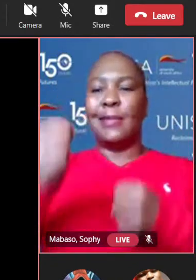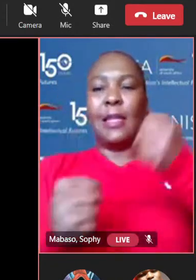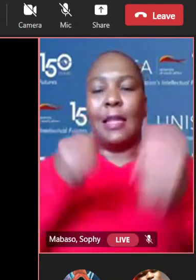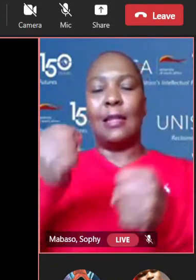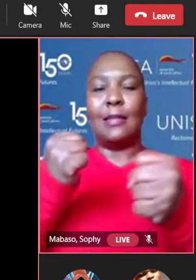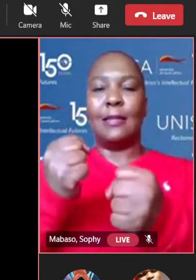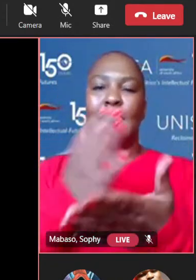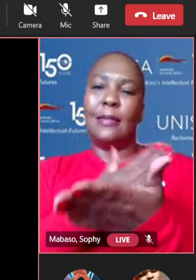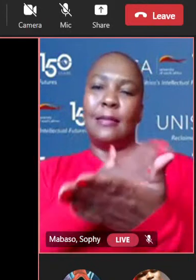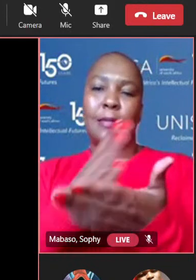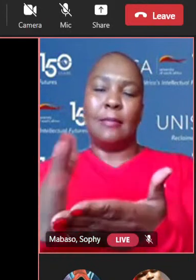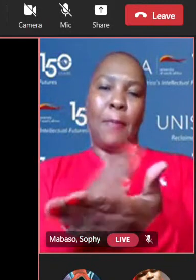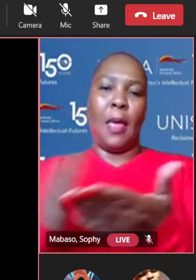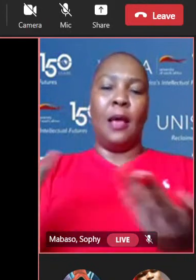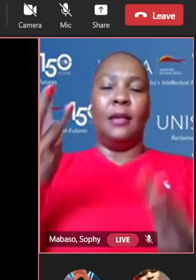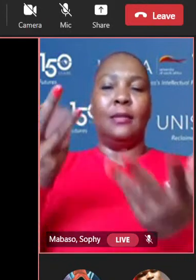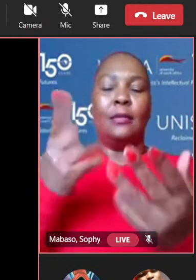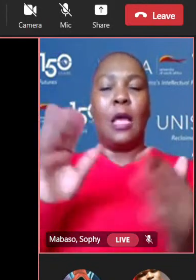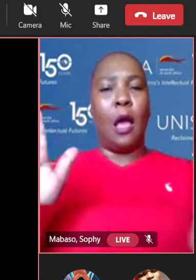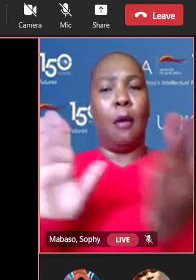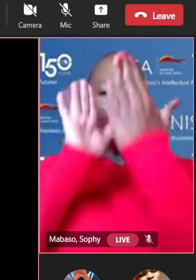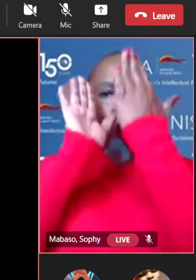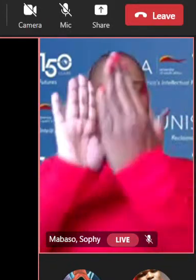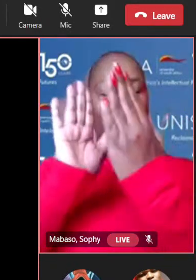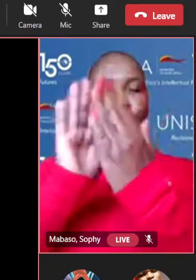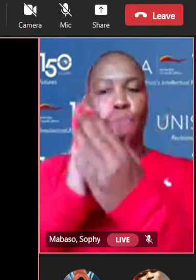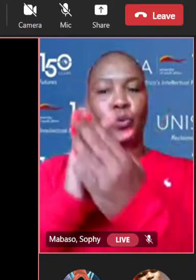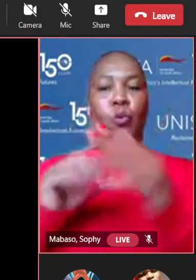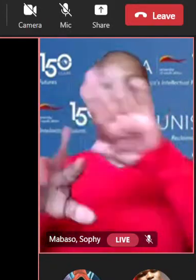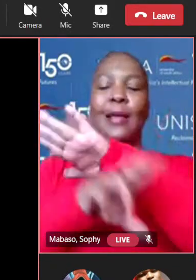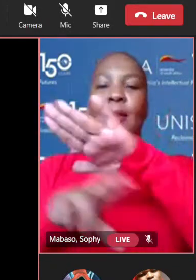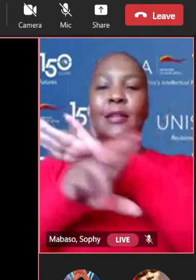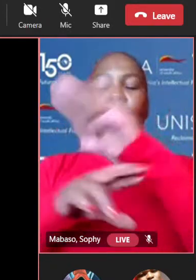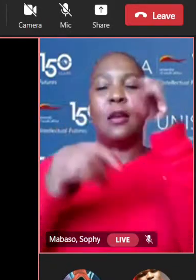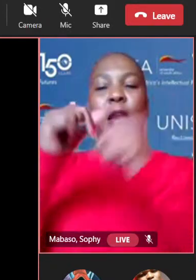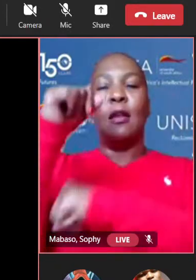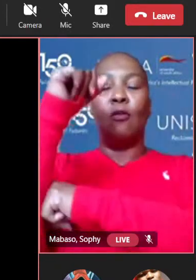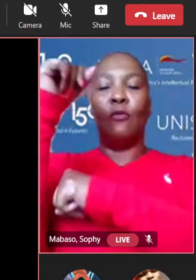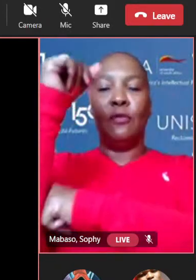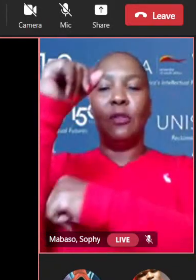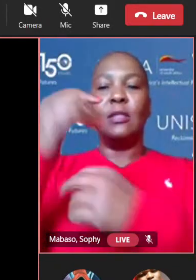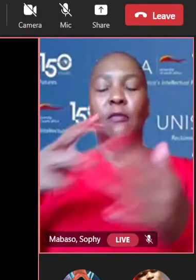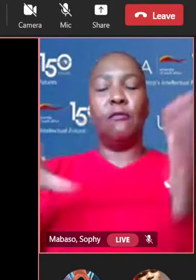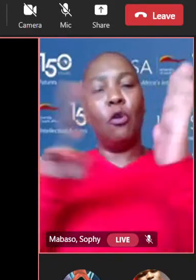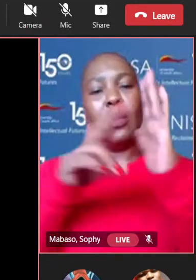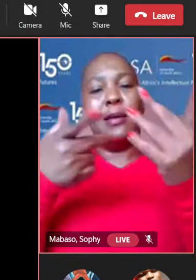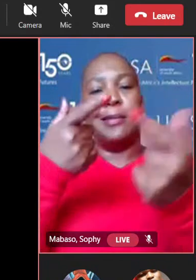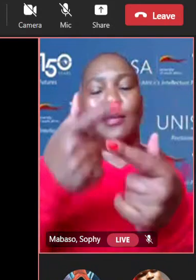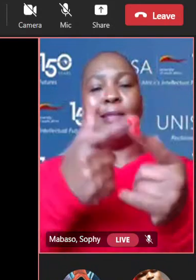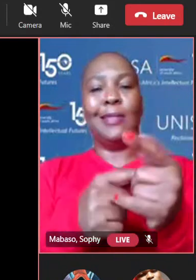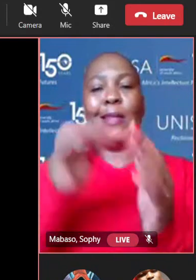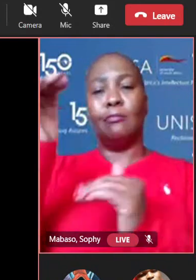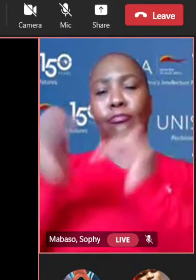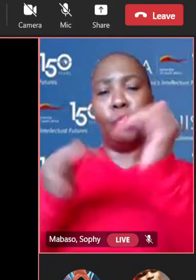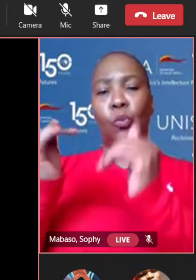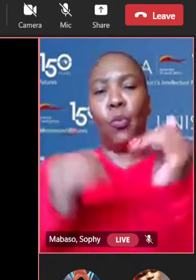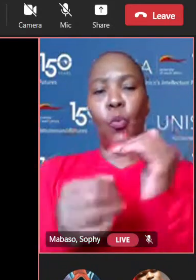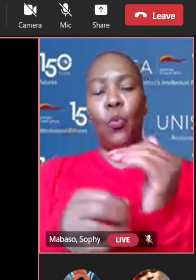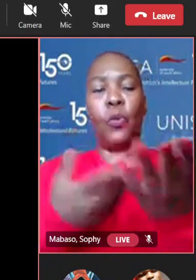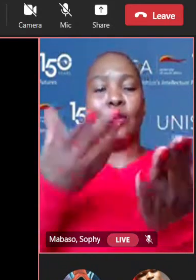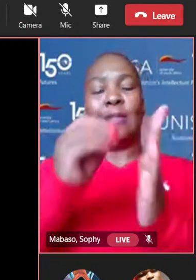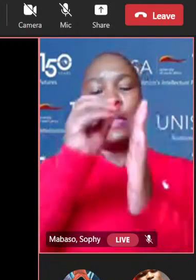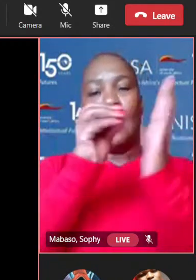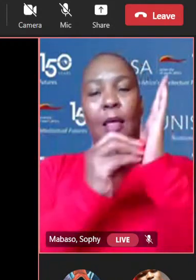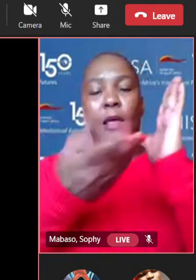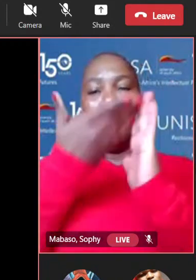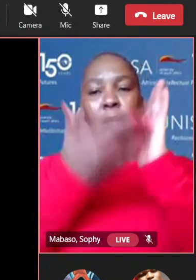they can also approach the regional office. When you look at the schedule that has been given, that has been shared with you, and the